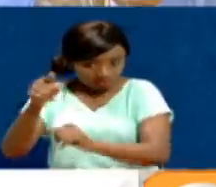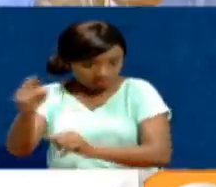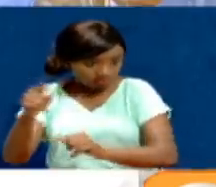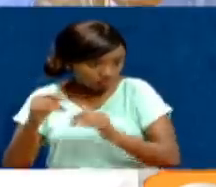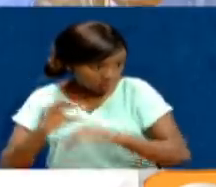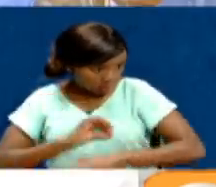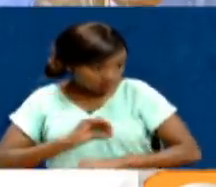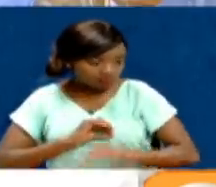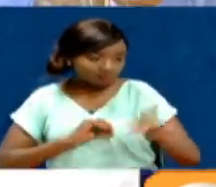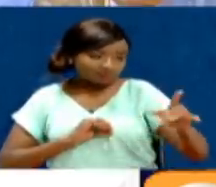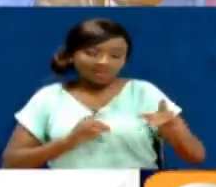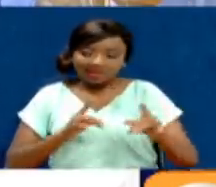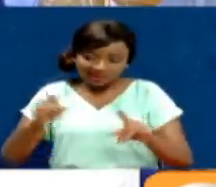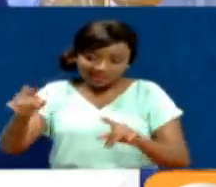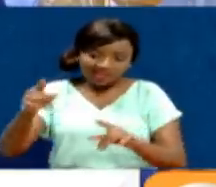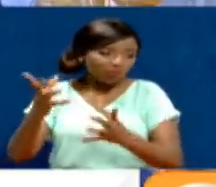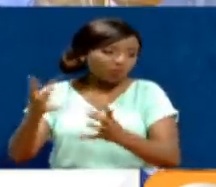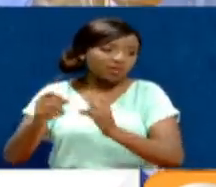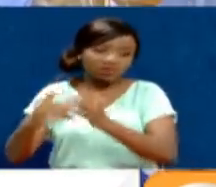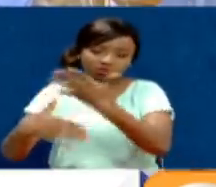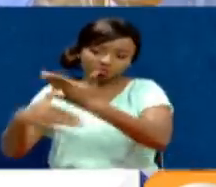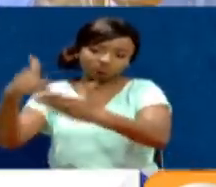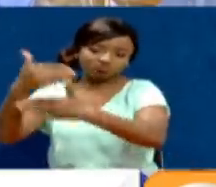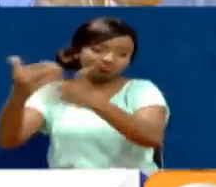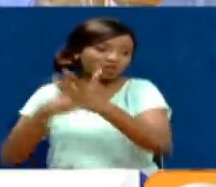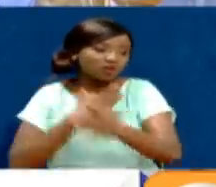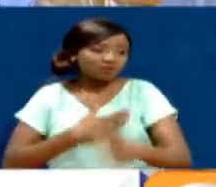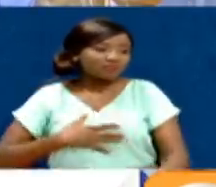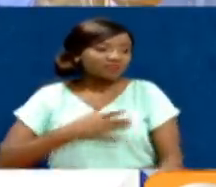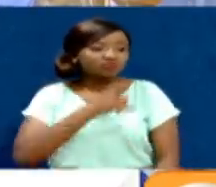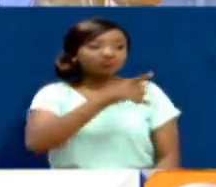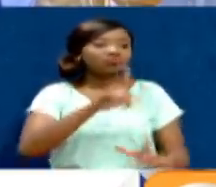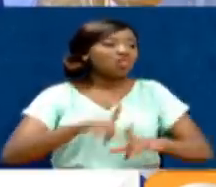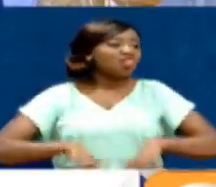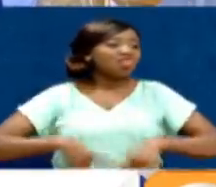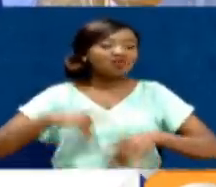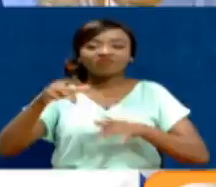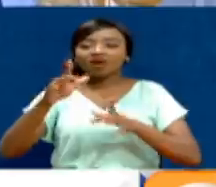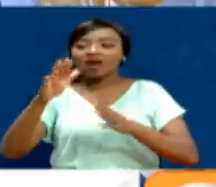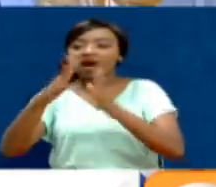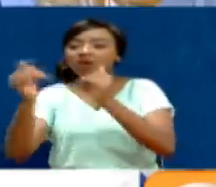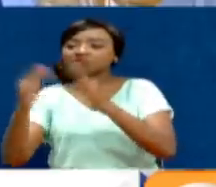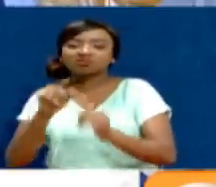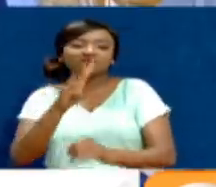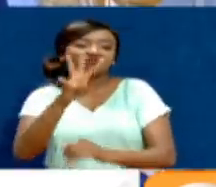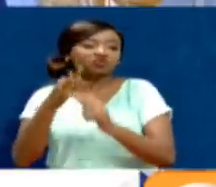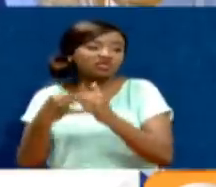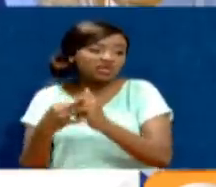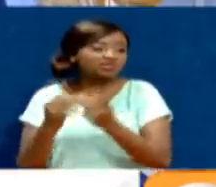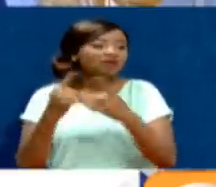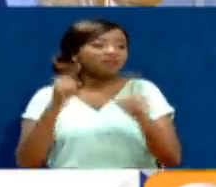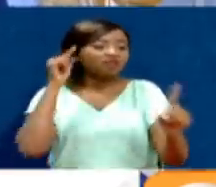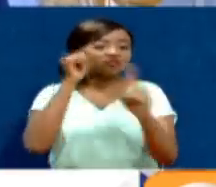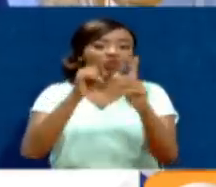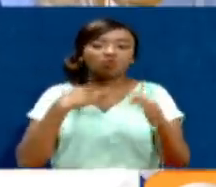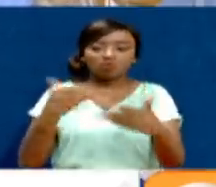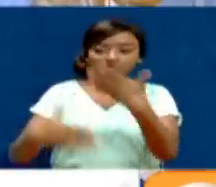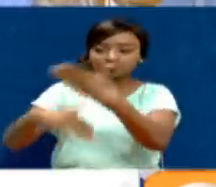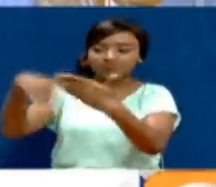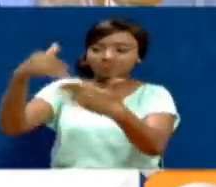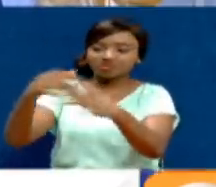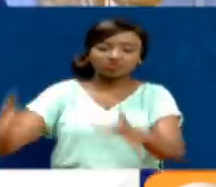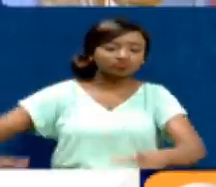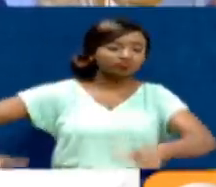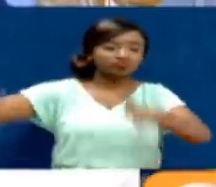lazima tujenge manyumba. You are just occupying 48 houses. We want to do over 2,000 houses in this estate